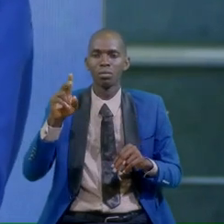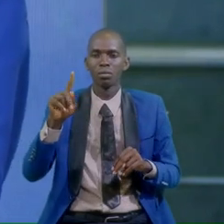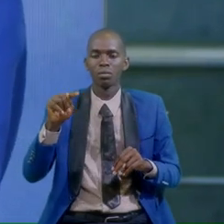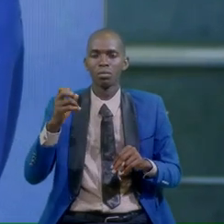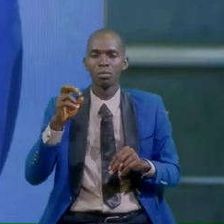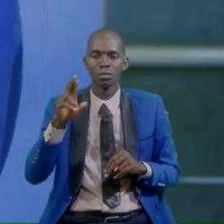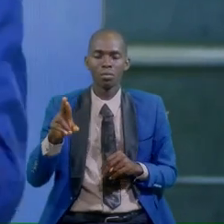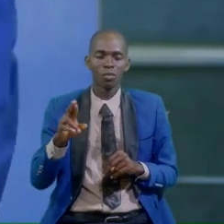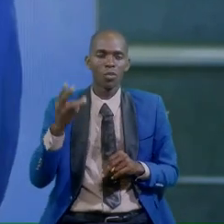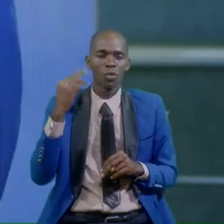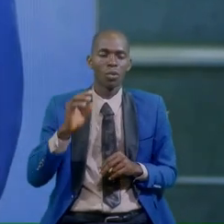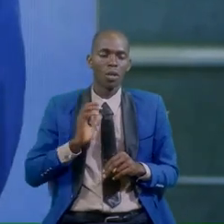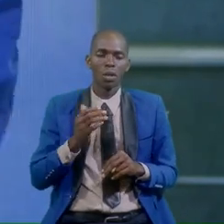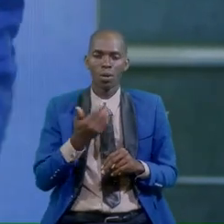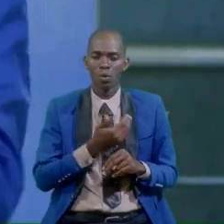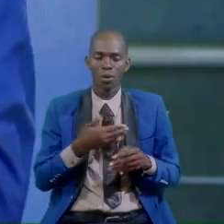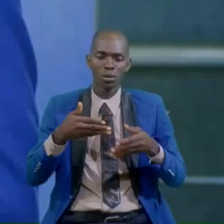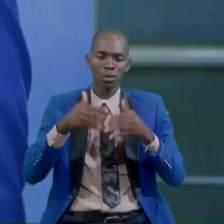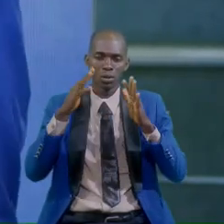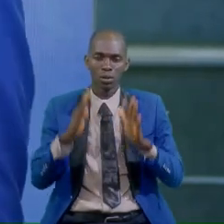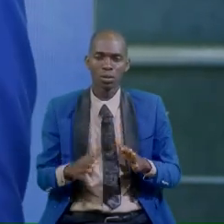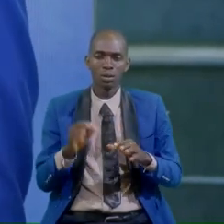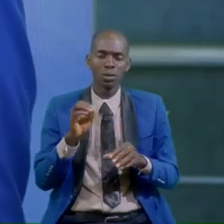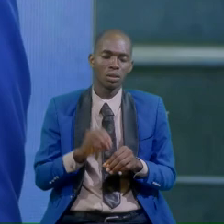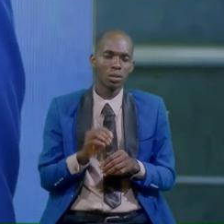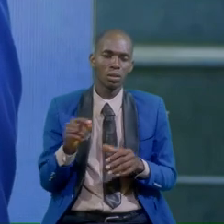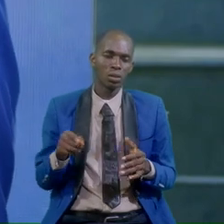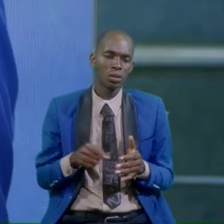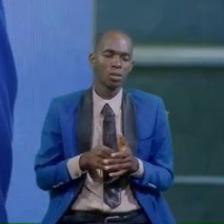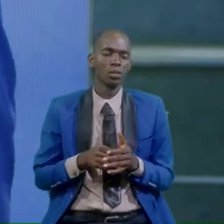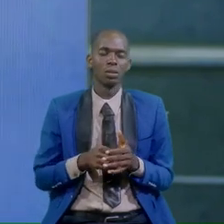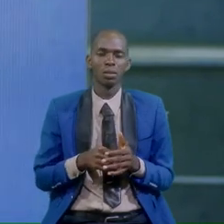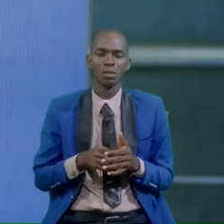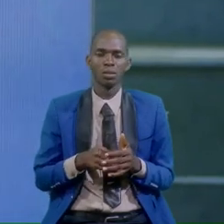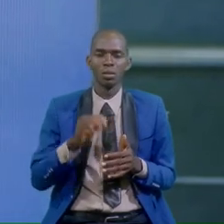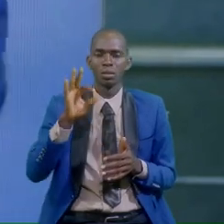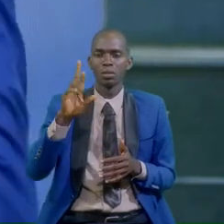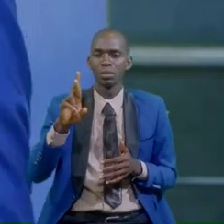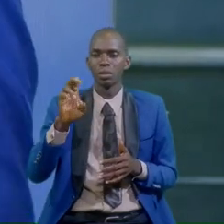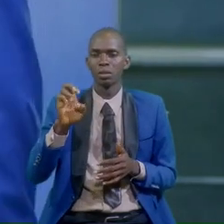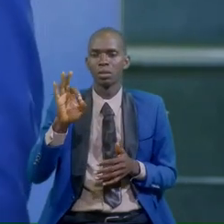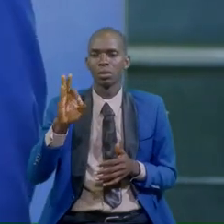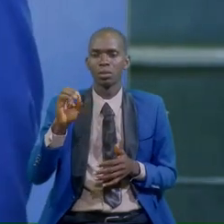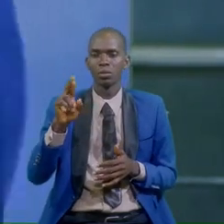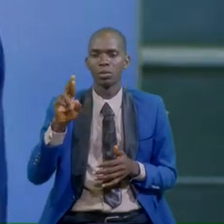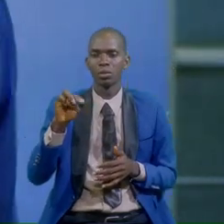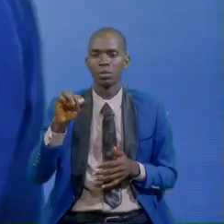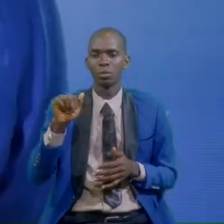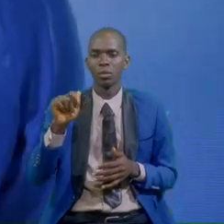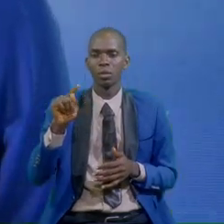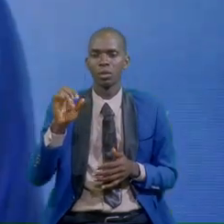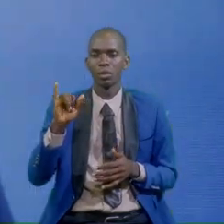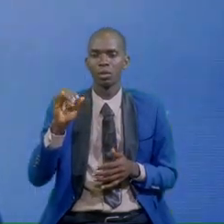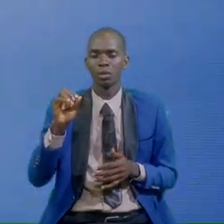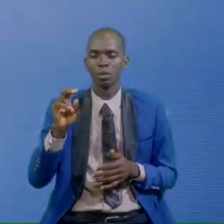Reformation. And the pressure became so hard, and things were heavy on him,